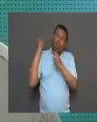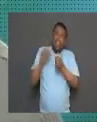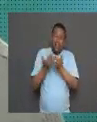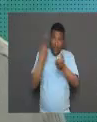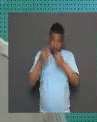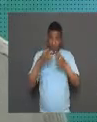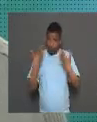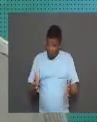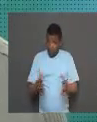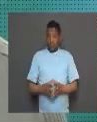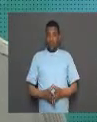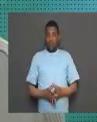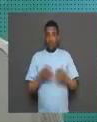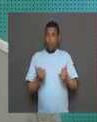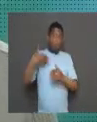historical development.